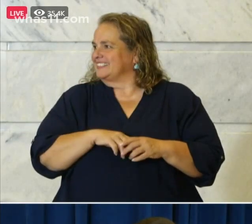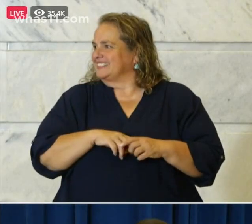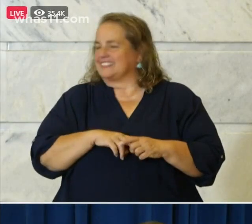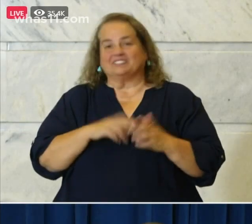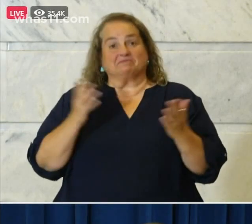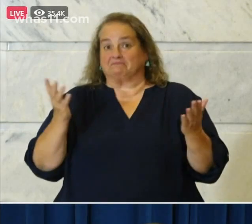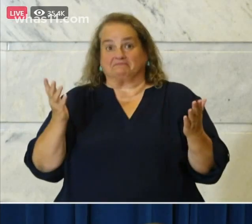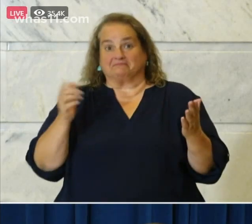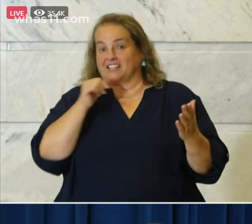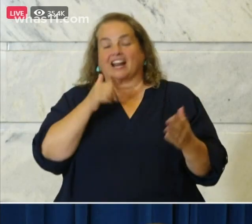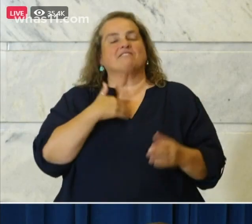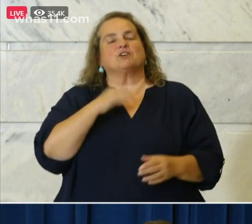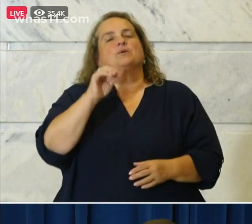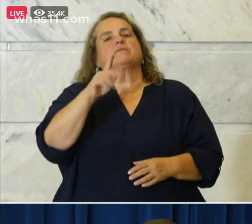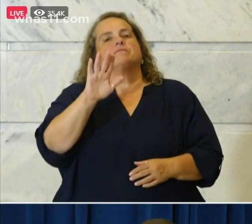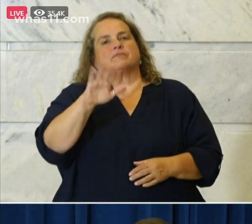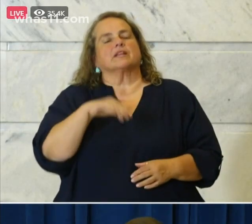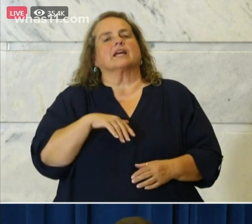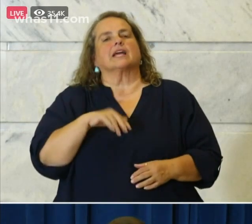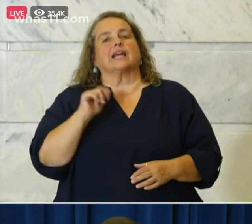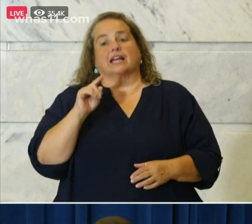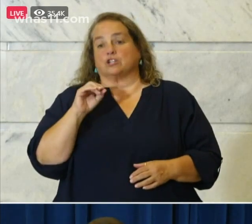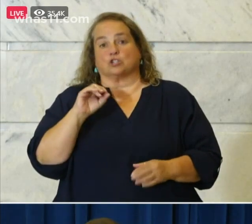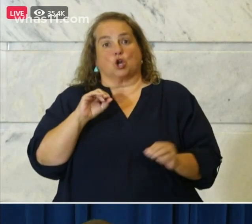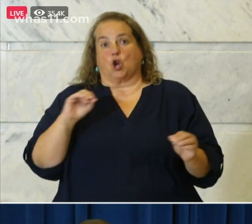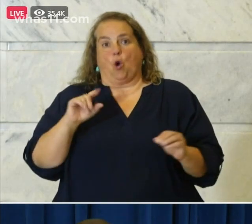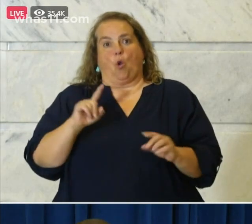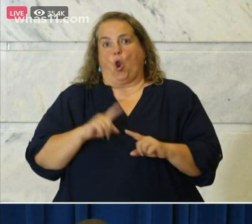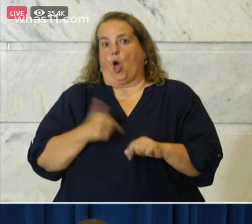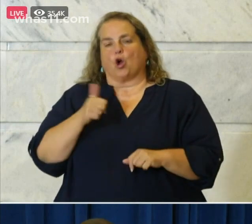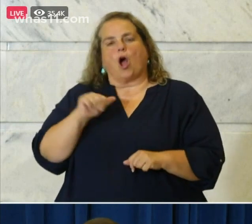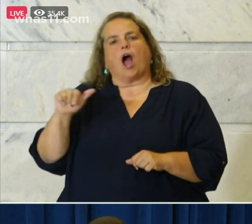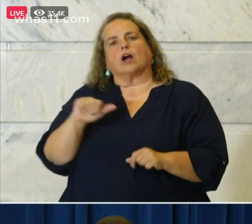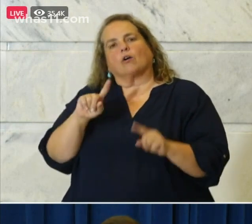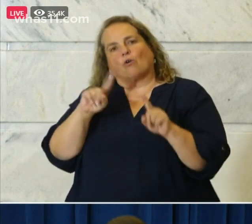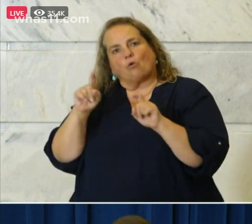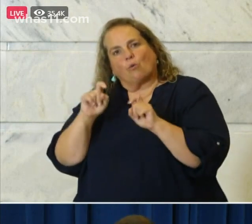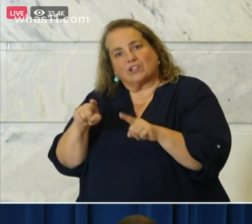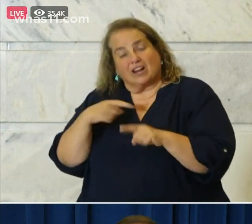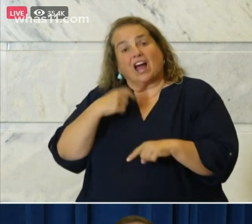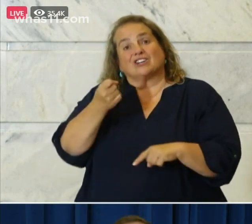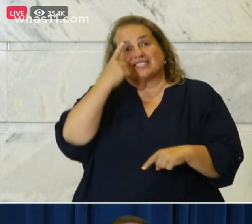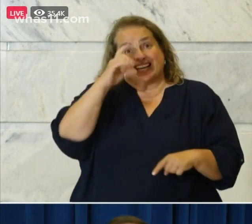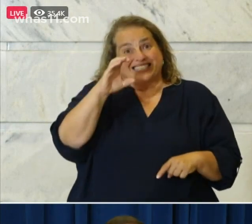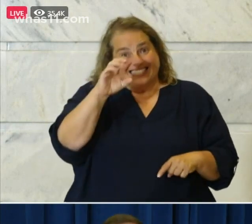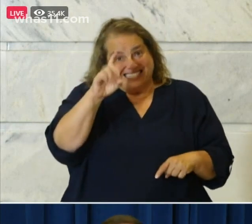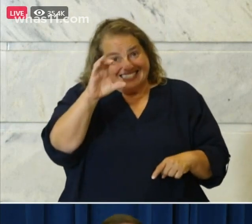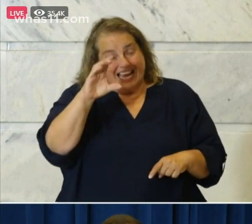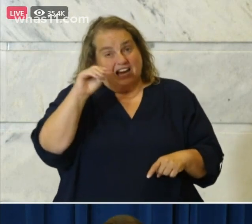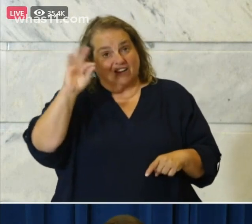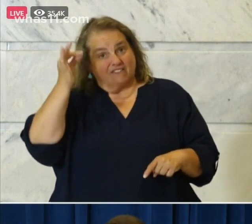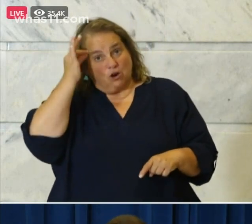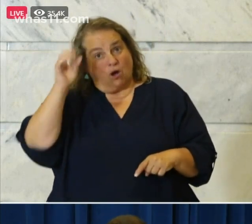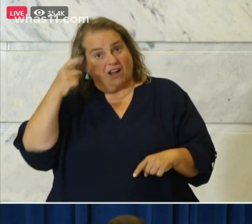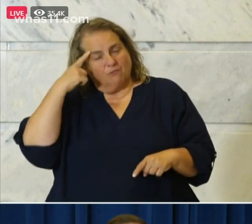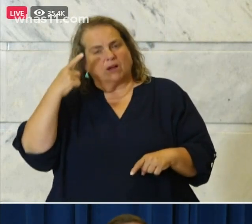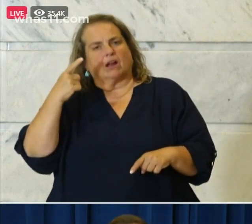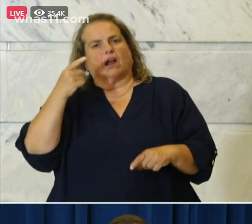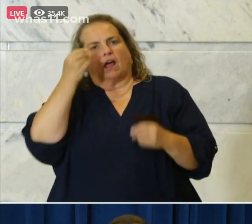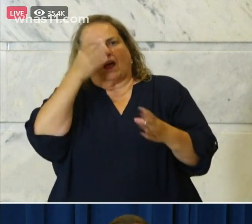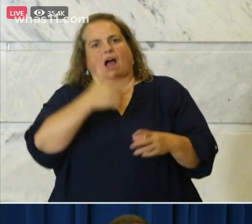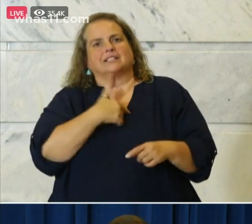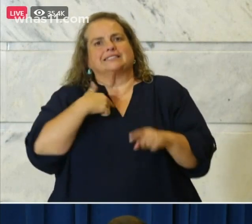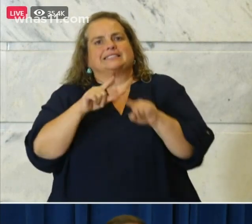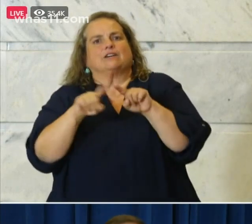All right. So it's no longer a question. I understand that the CDC and the federal government told us different things,